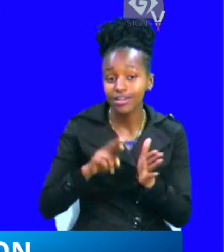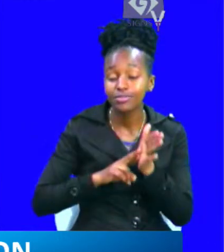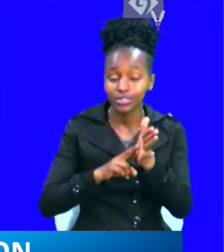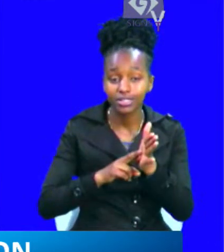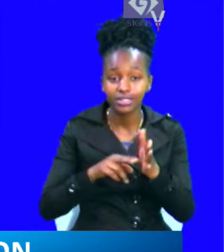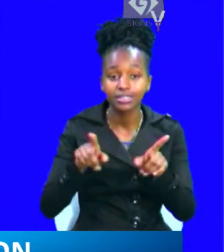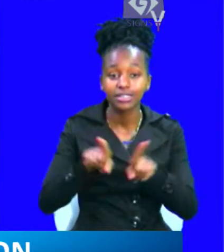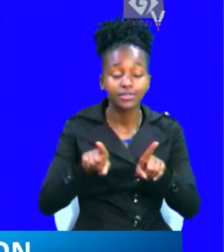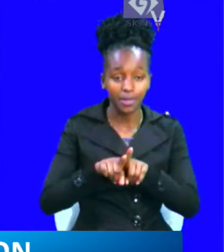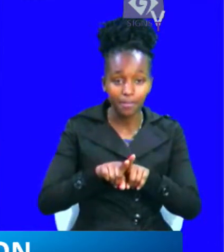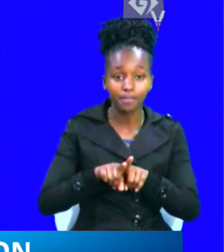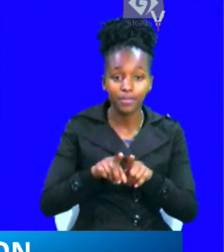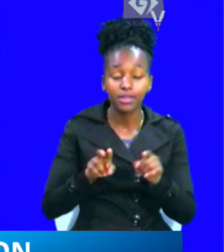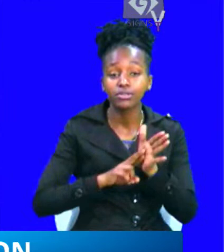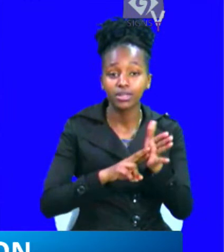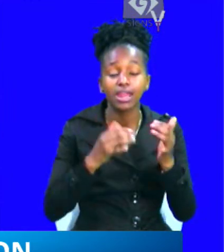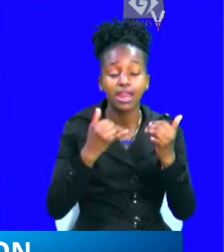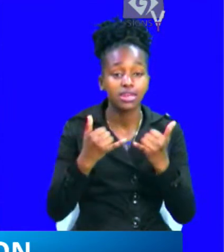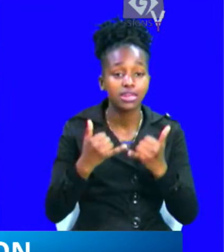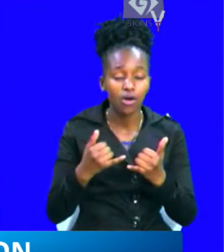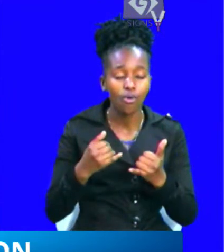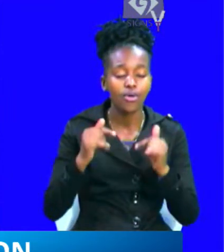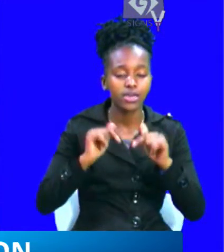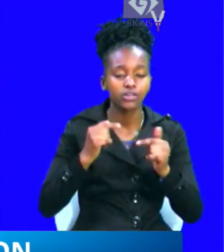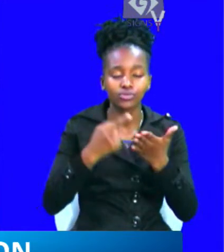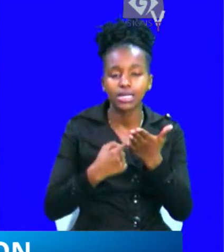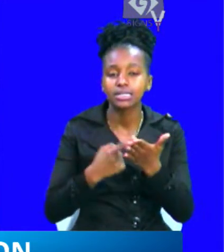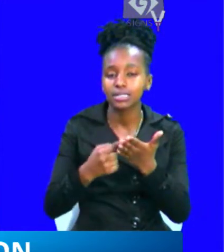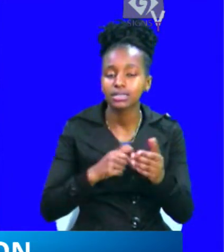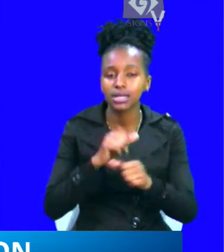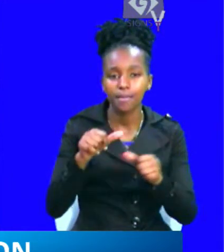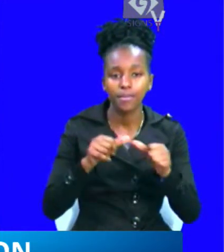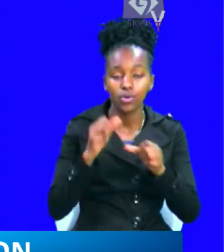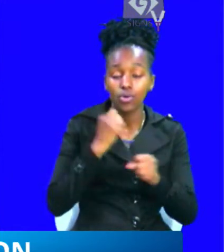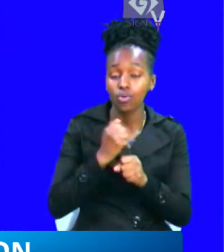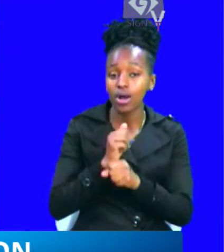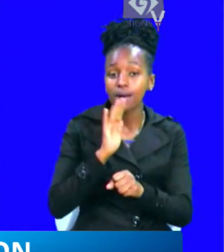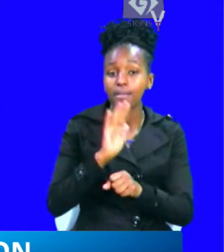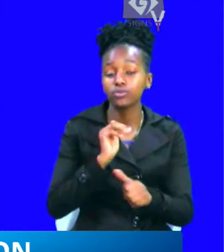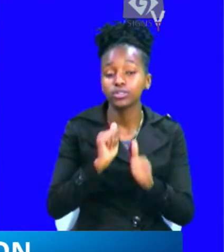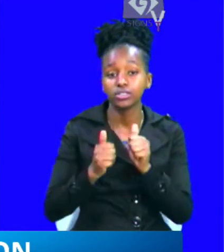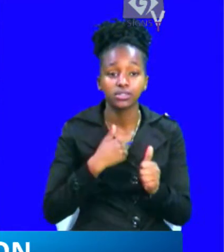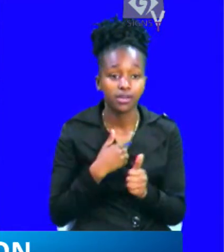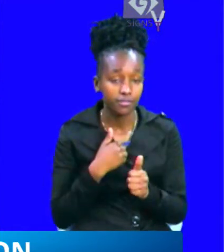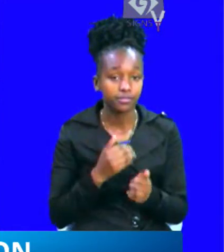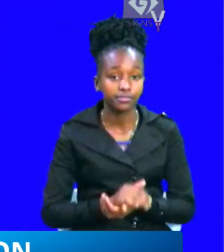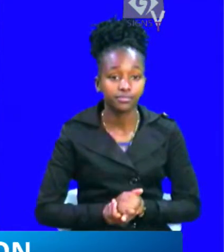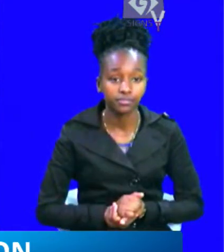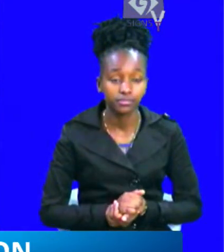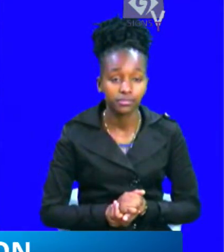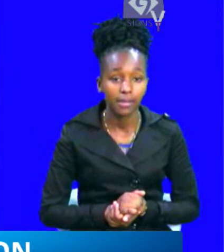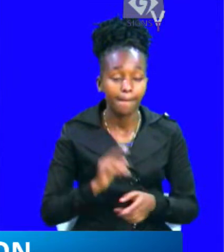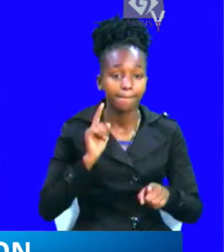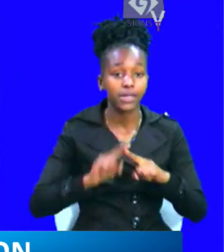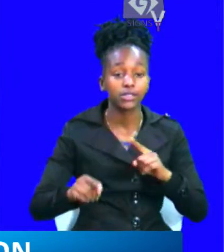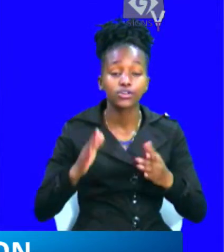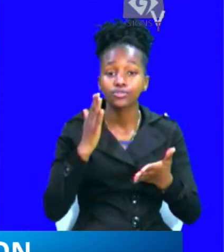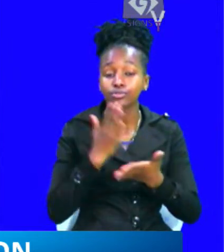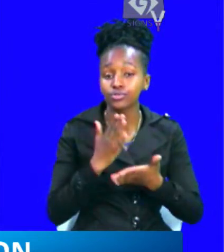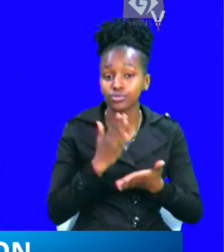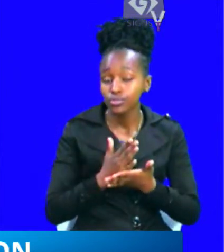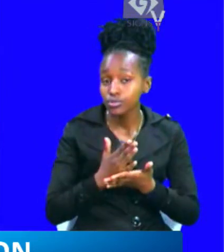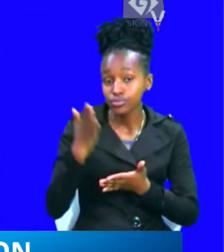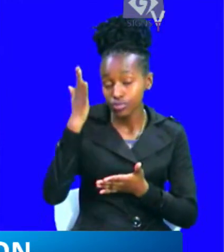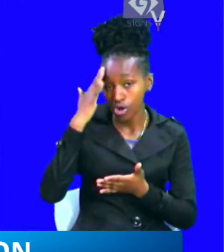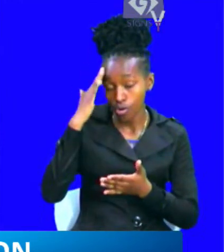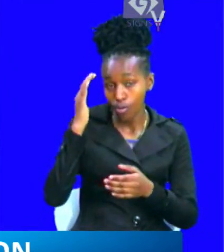Caroline Ngugi, and we're talking about the extensive work that the Alan Chesang Foundation is doing. Fortunately, they are only working